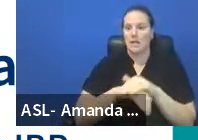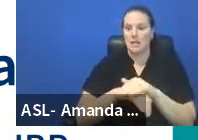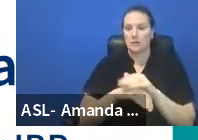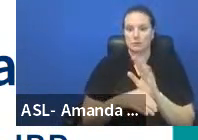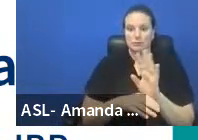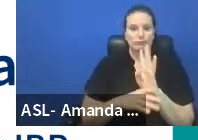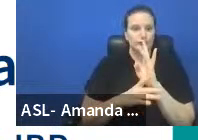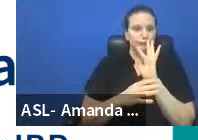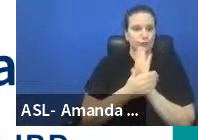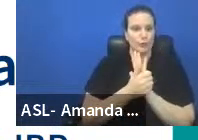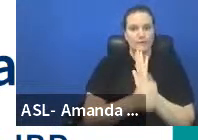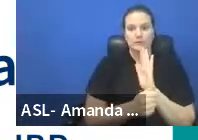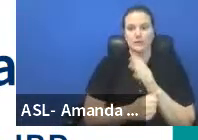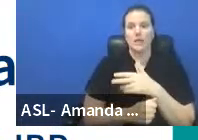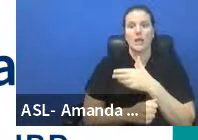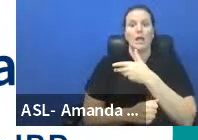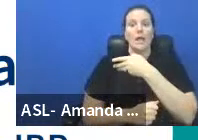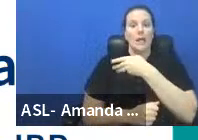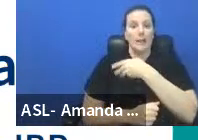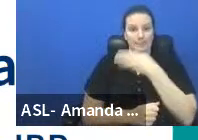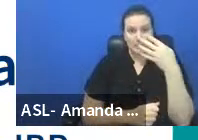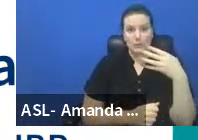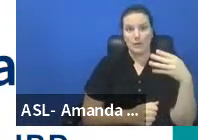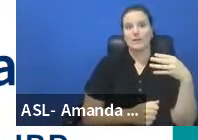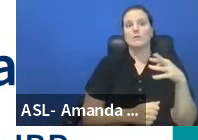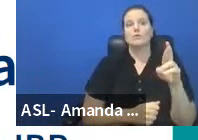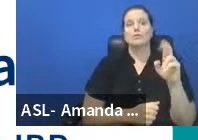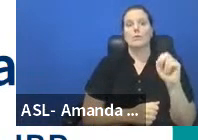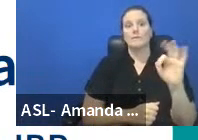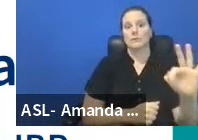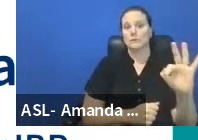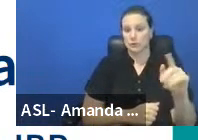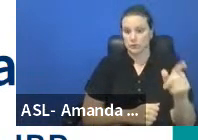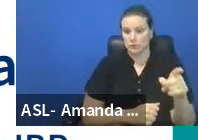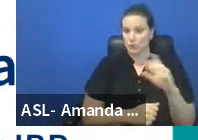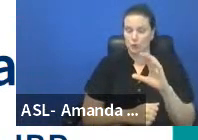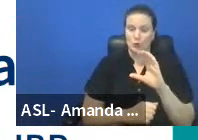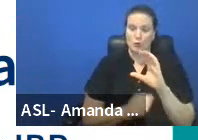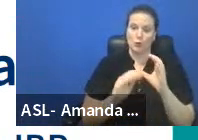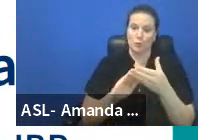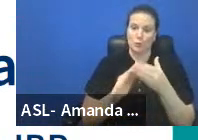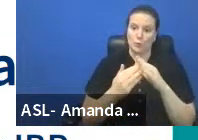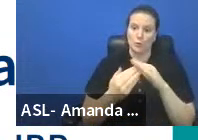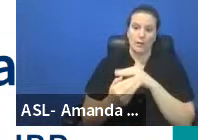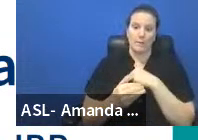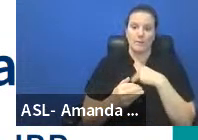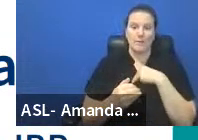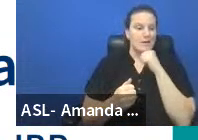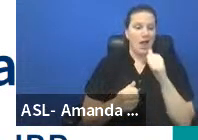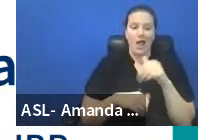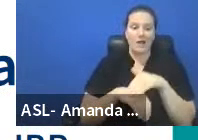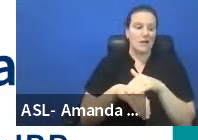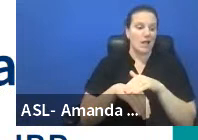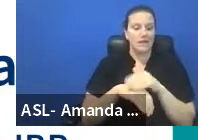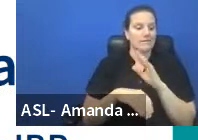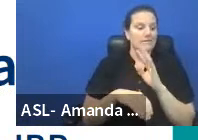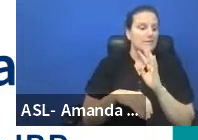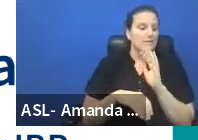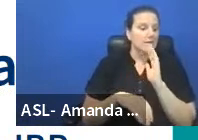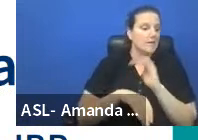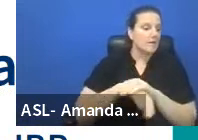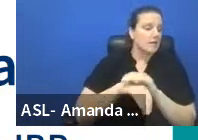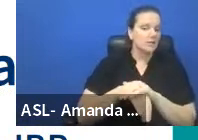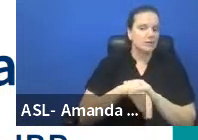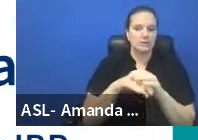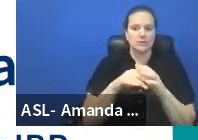proficiency and our immigrant and refugee community members who are non-native English speakers were getting information at the same time as English speakers,